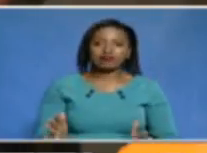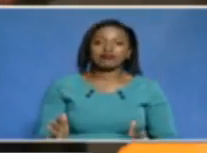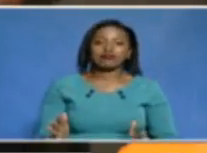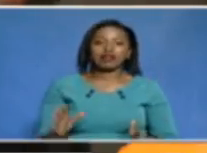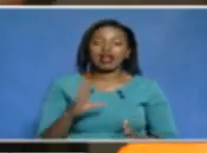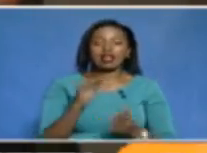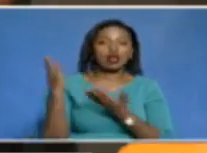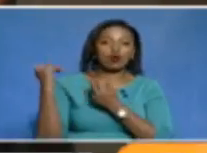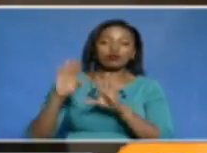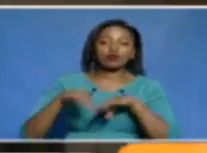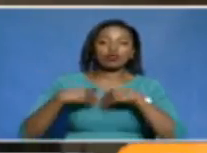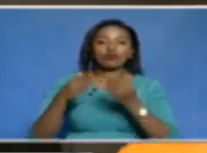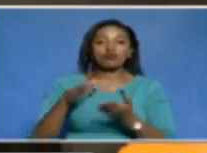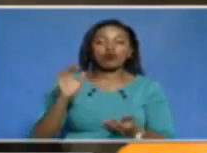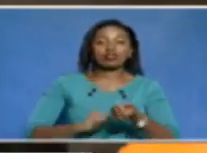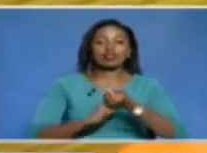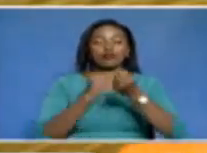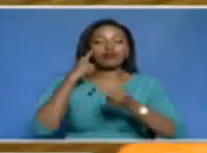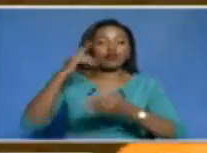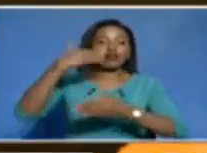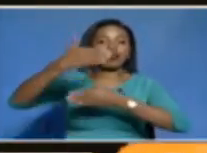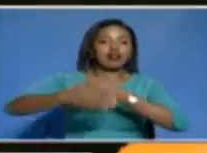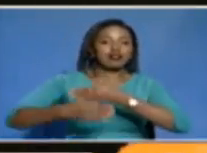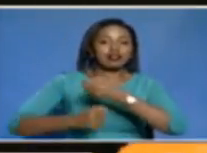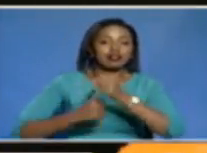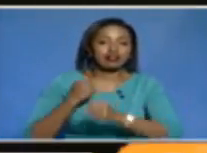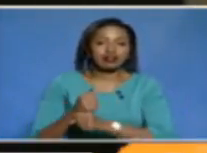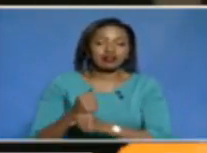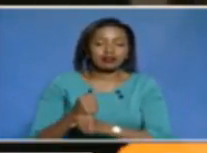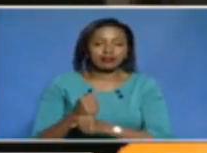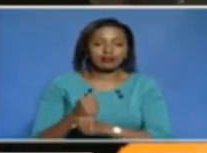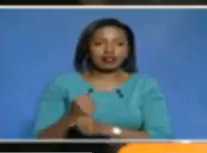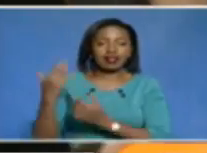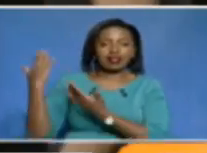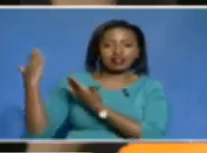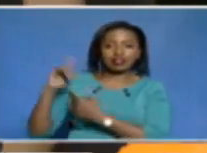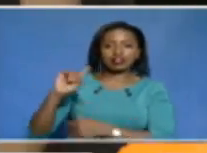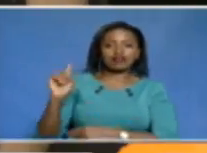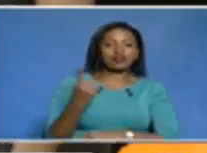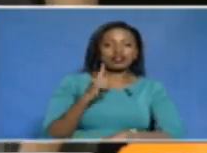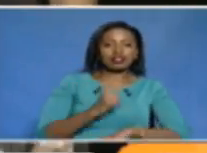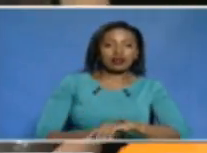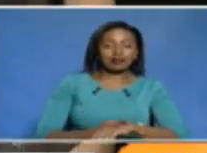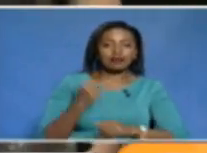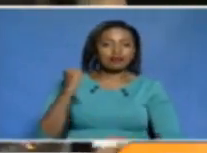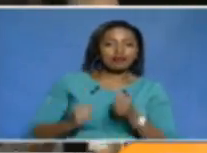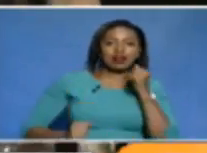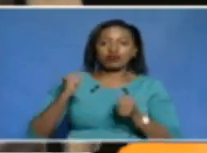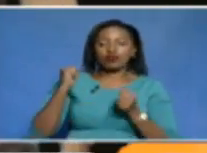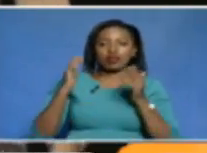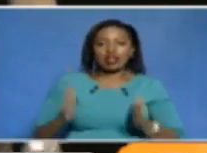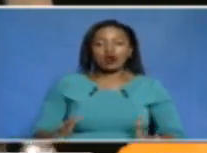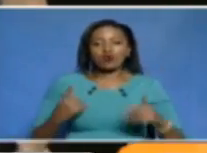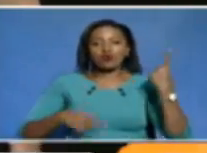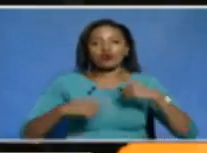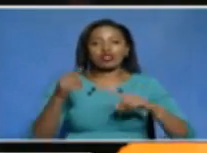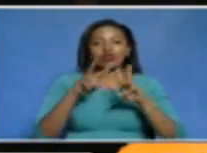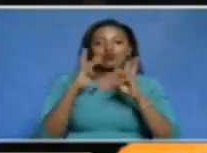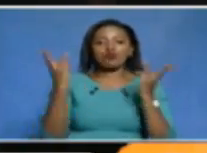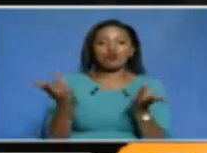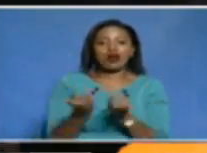support for next year. This is the first time that a marathoner is winning the World Athlete of the Year